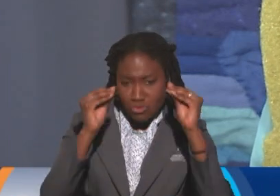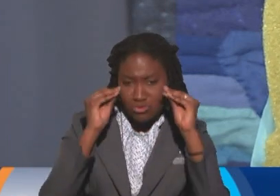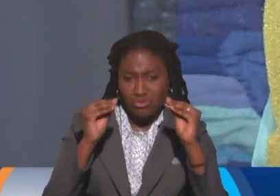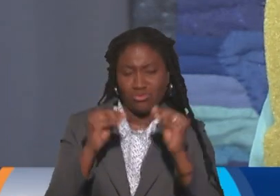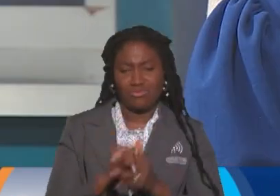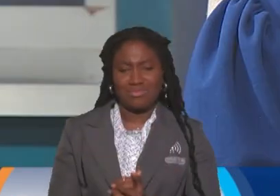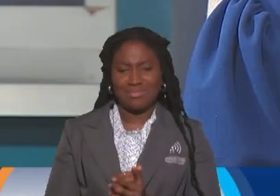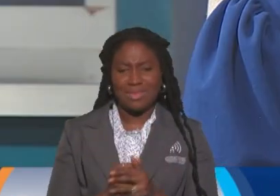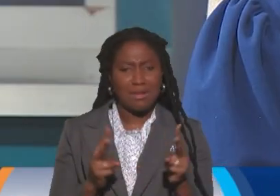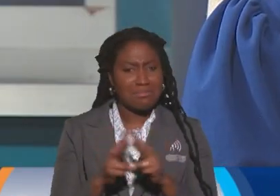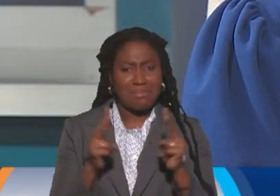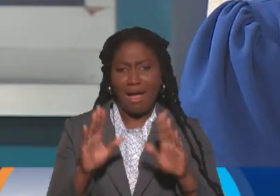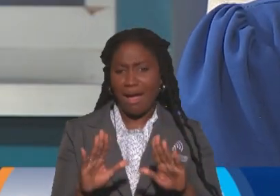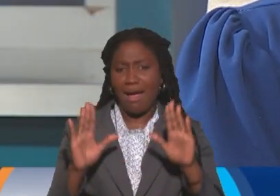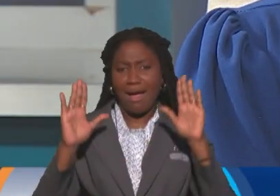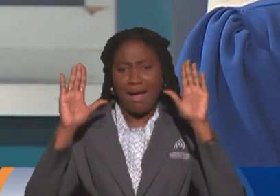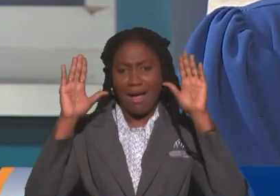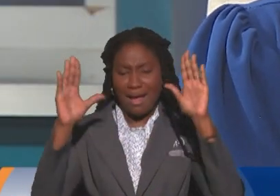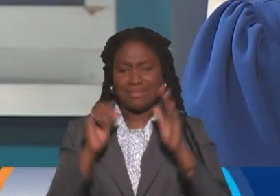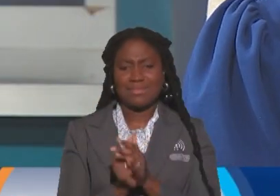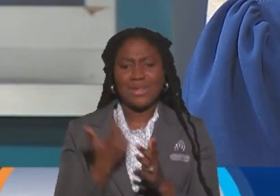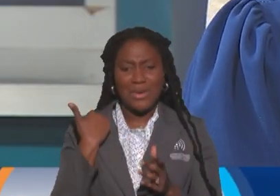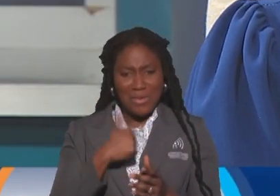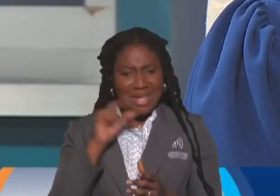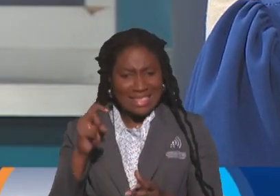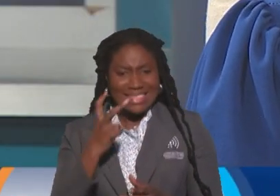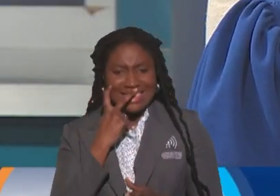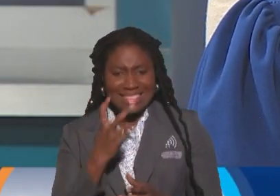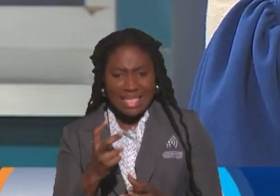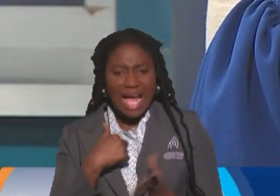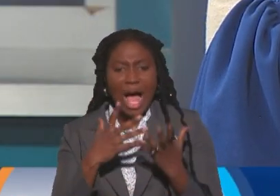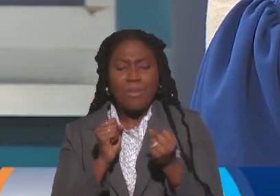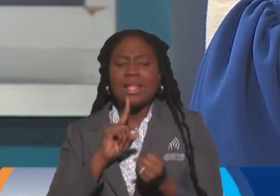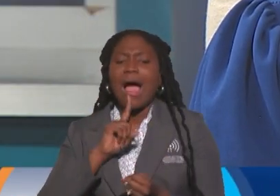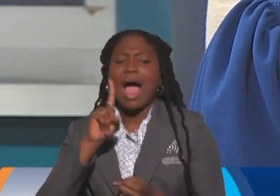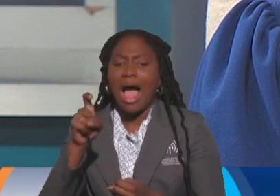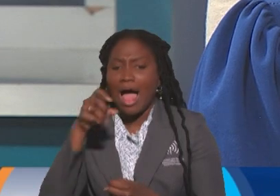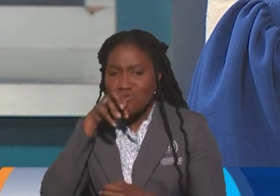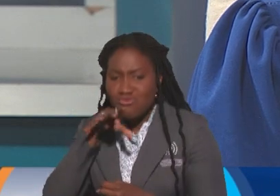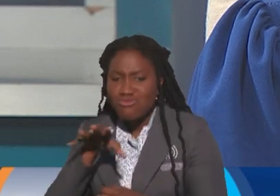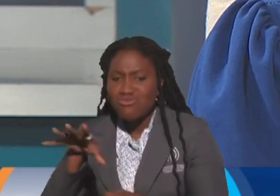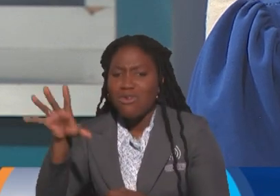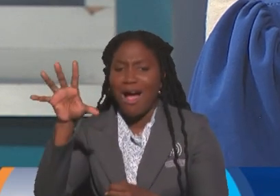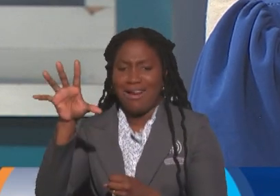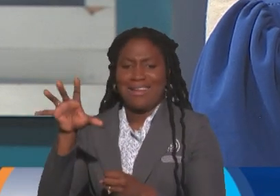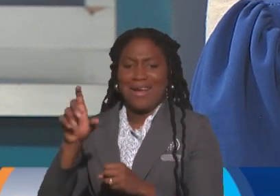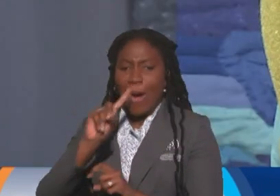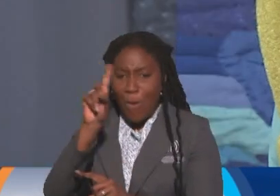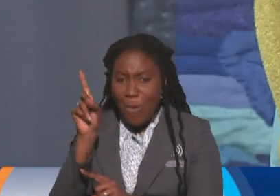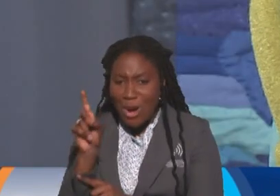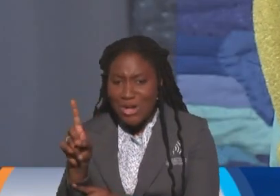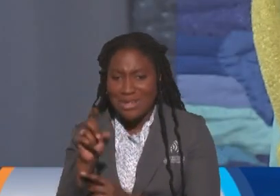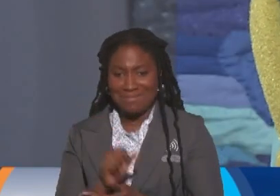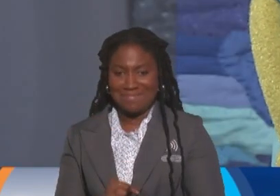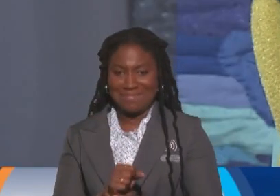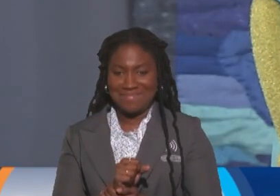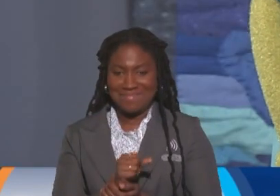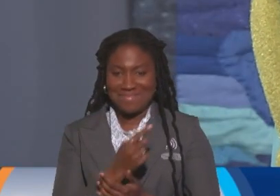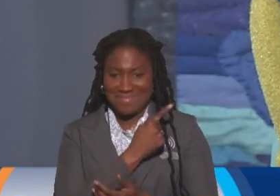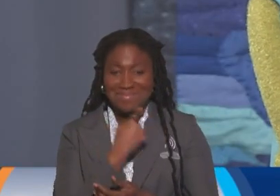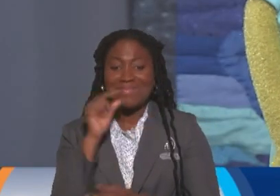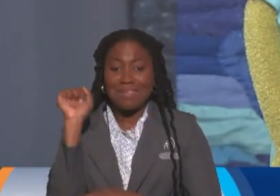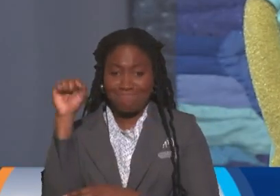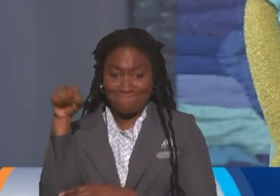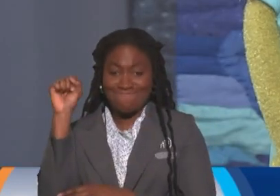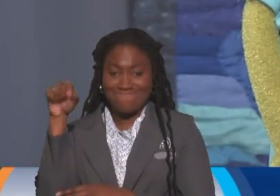This is fantastic and something, of course, that we need to see. So I would like to ask Zelly a question. Zelly, are you ready?